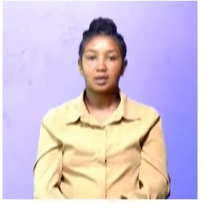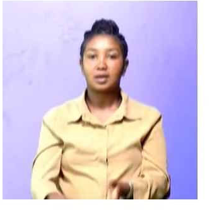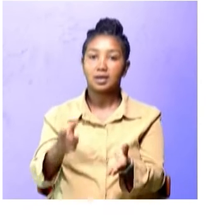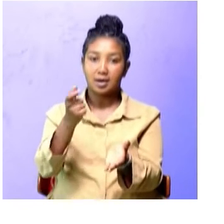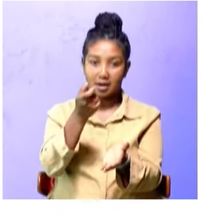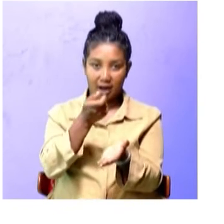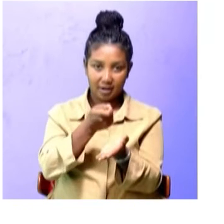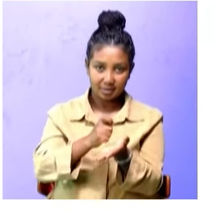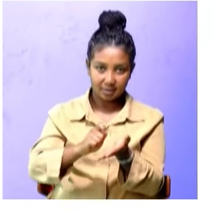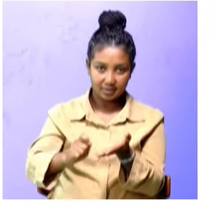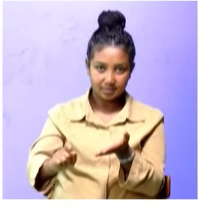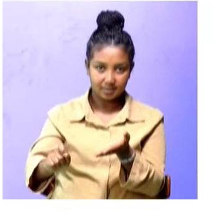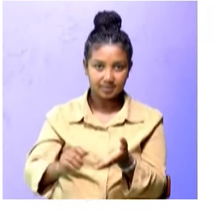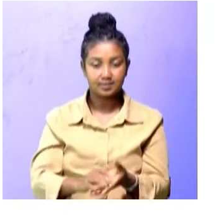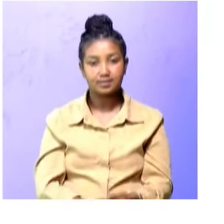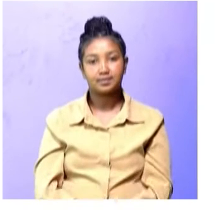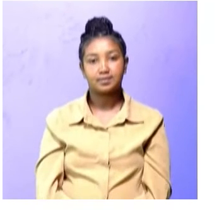write